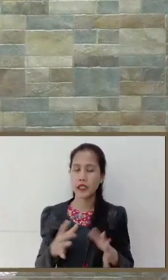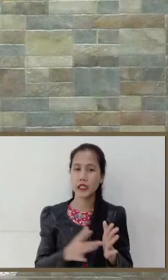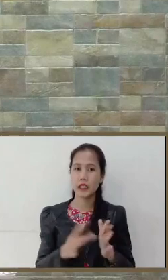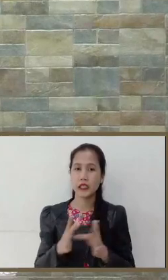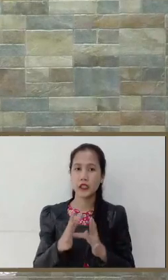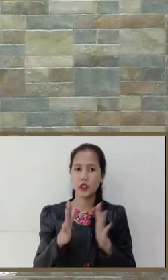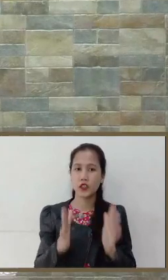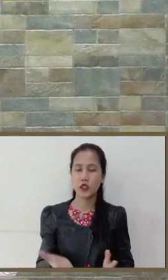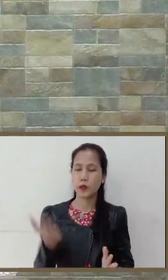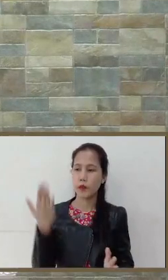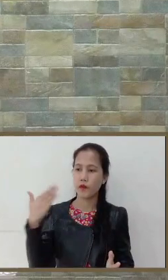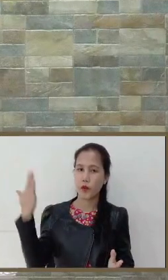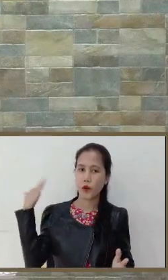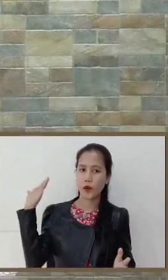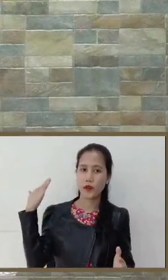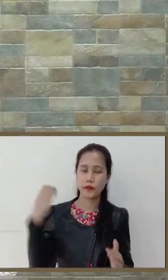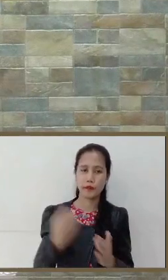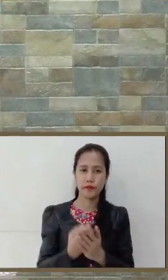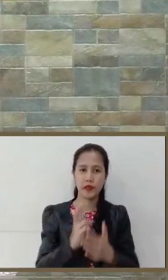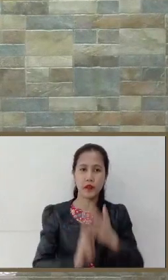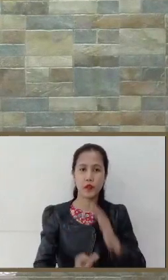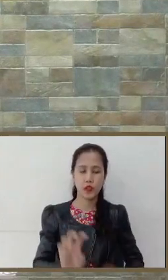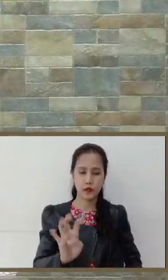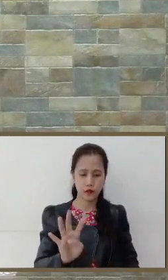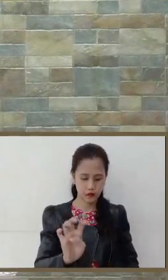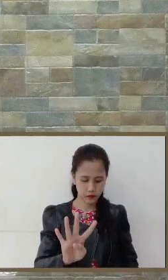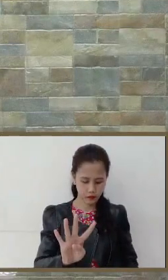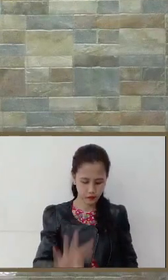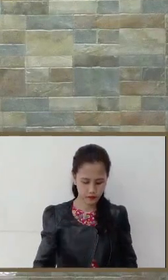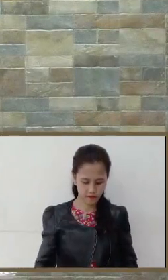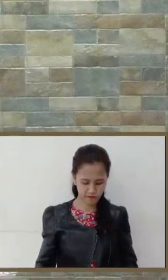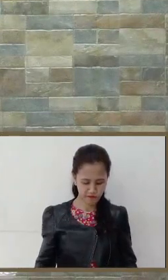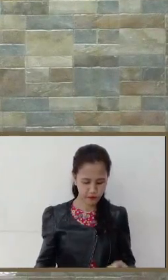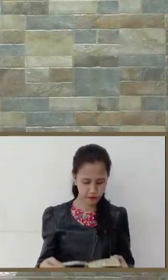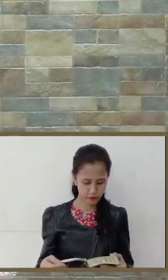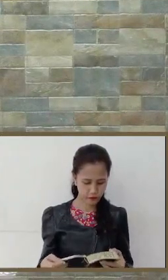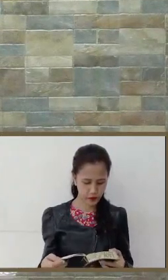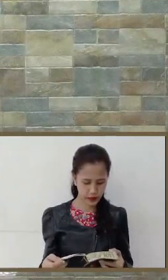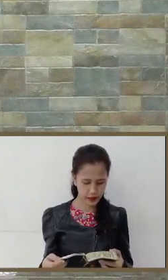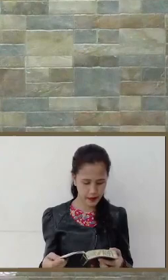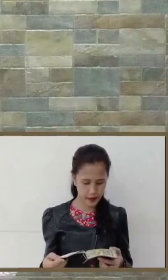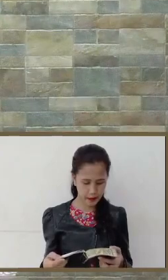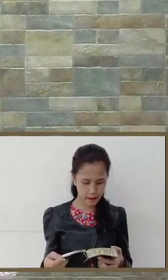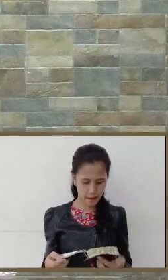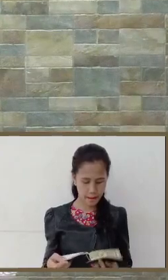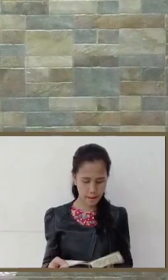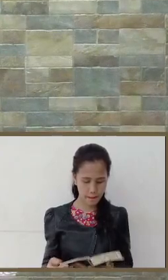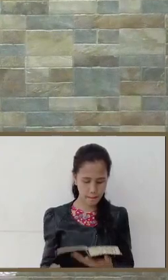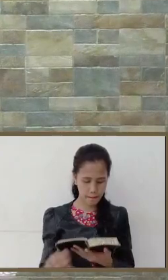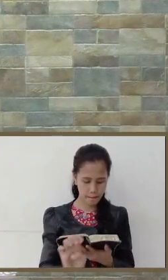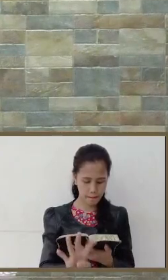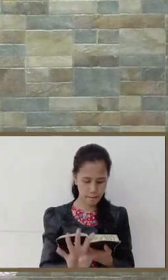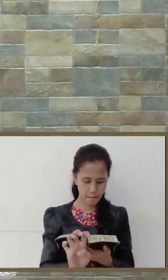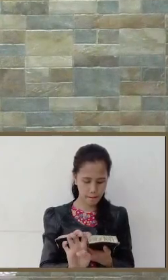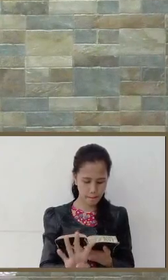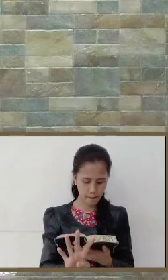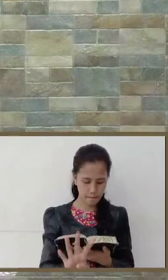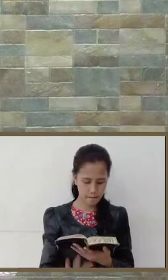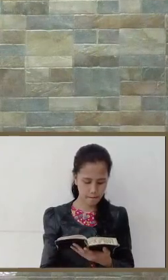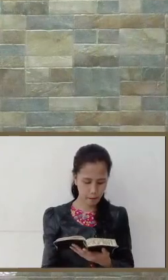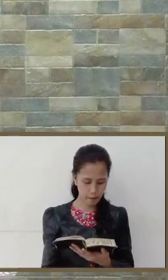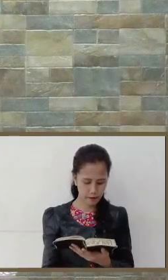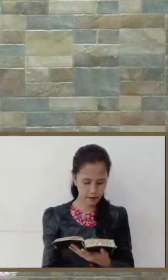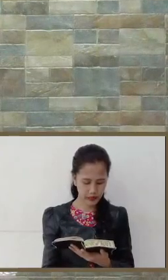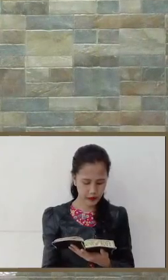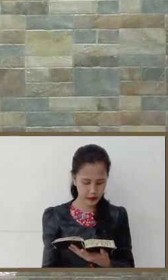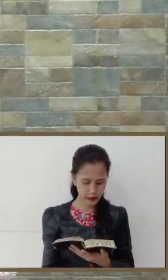14, "And profited in the Jews' religion above many my equals in mine own nation, being